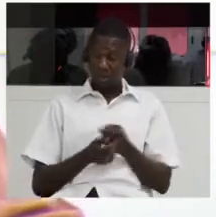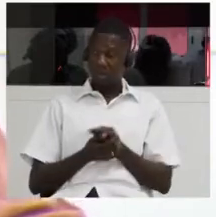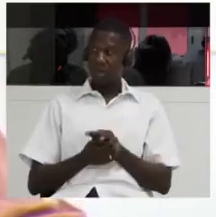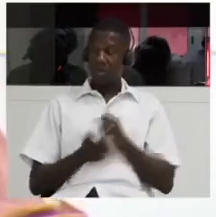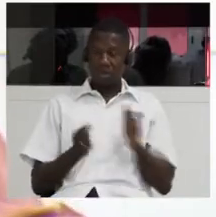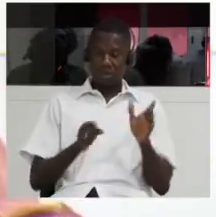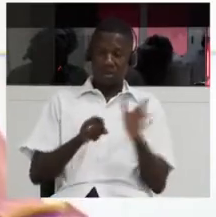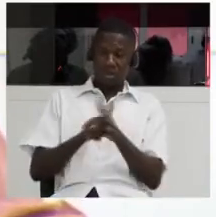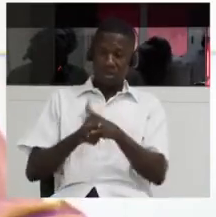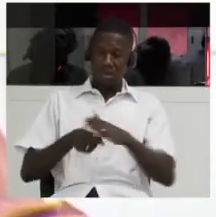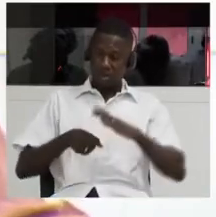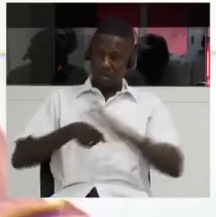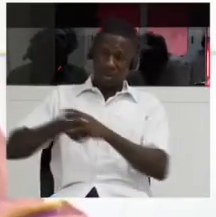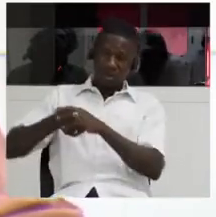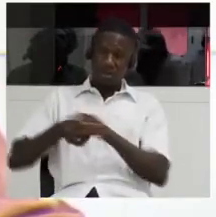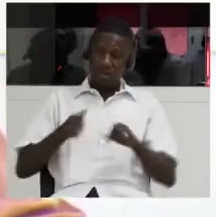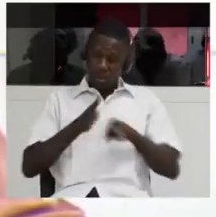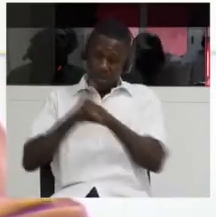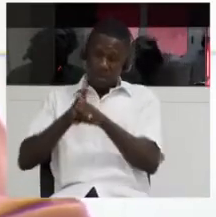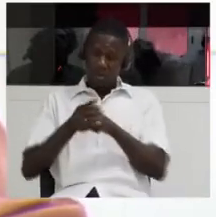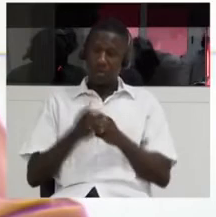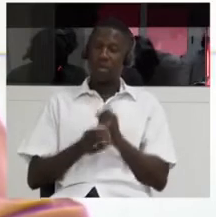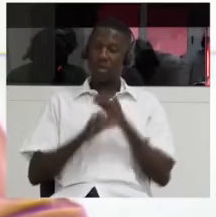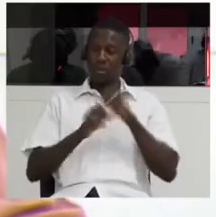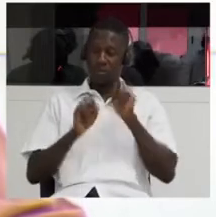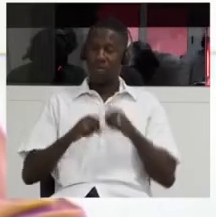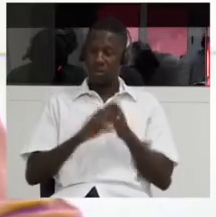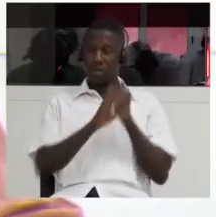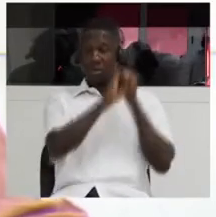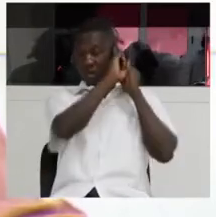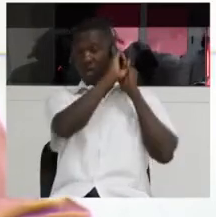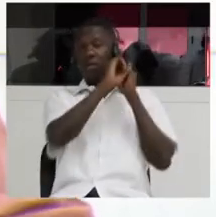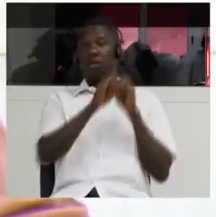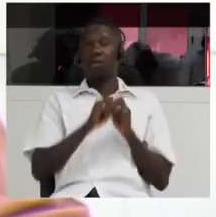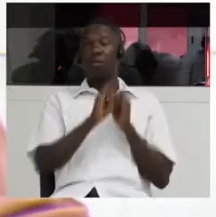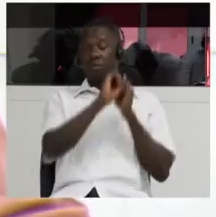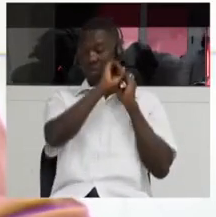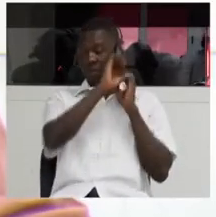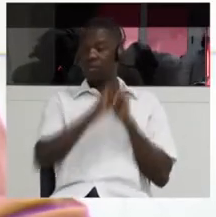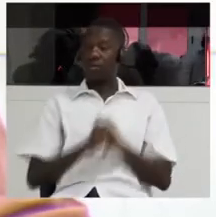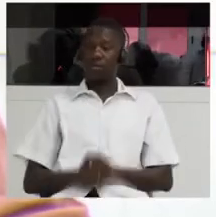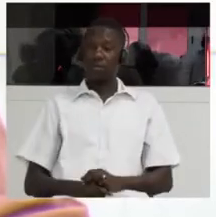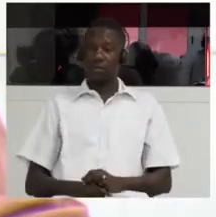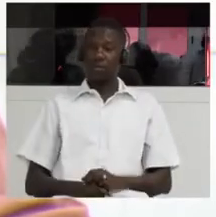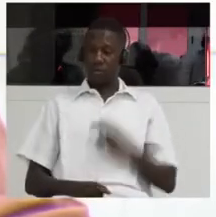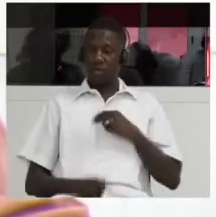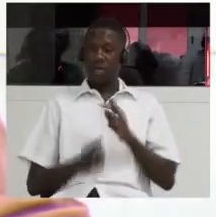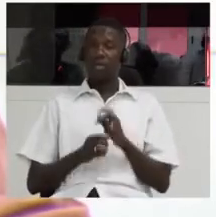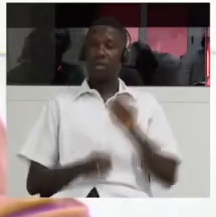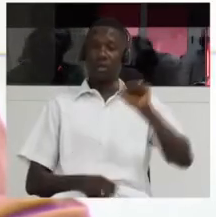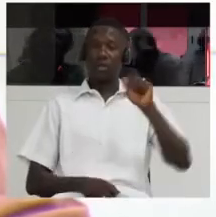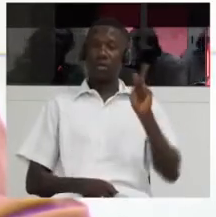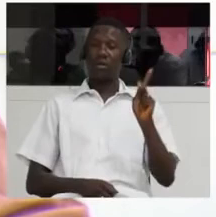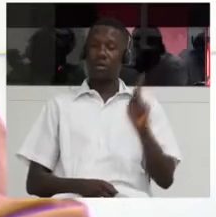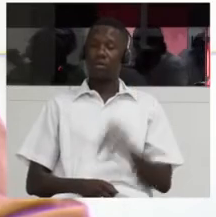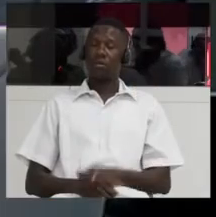it can launch a grenade. Portable grenade launcher. But it's an AK. But for you, you carried